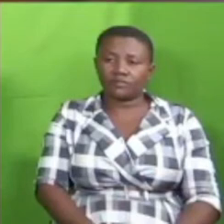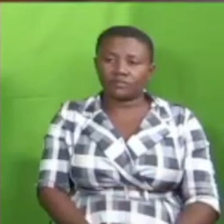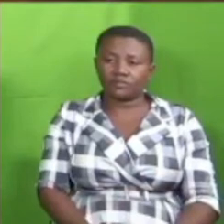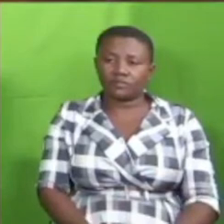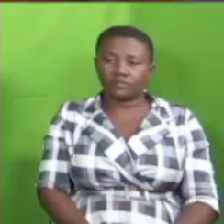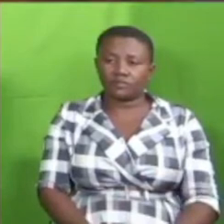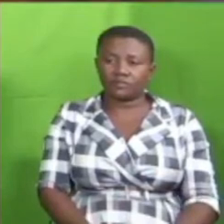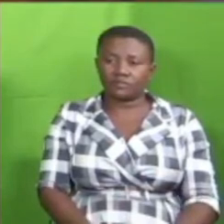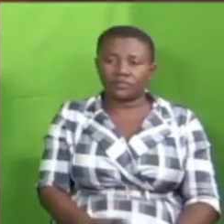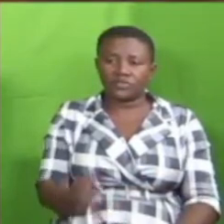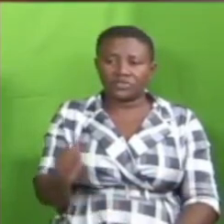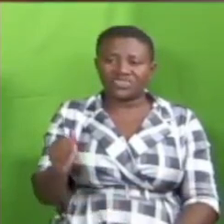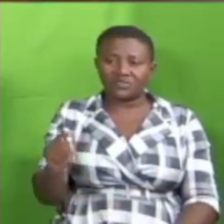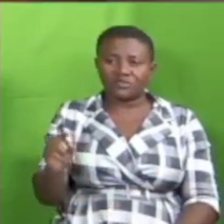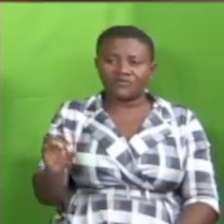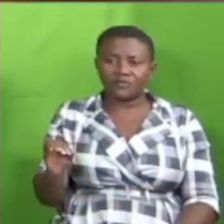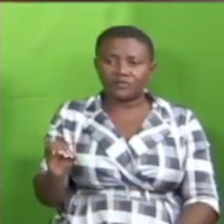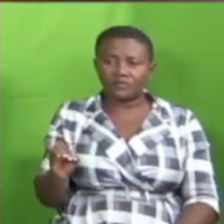Atta